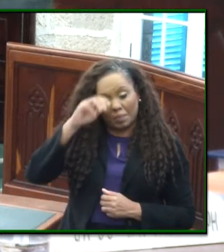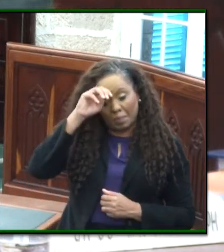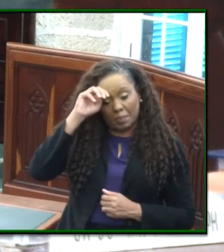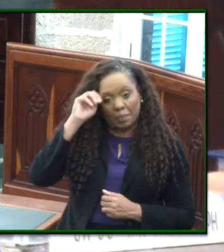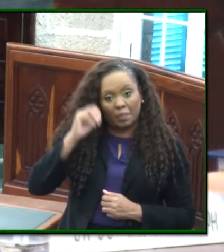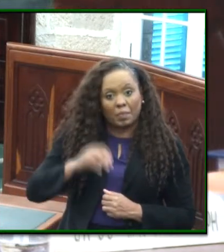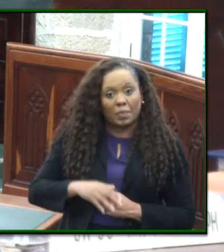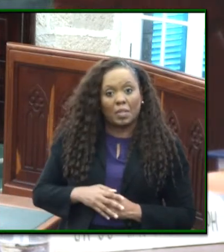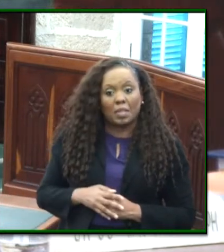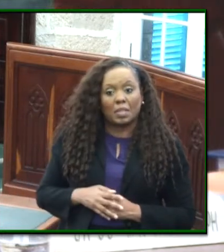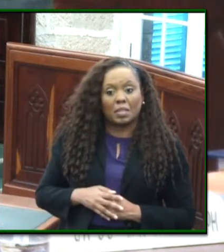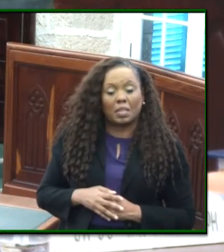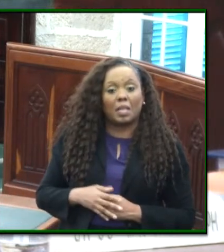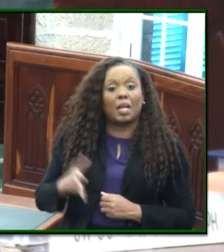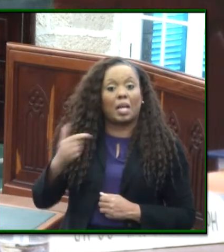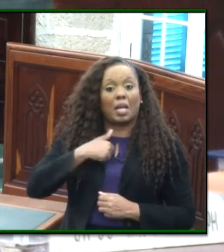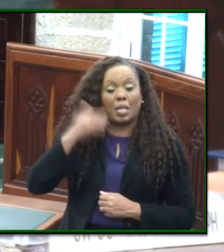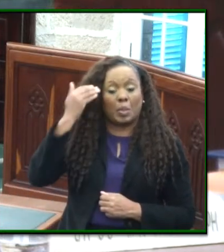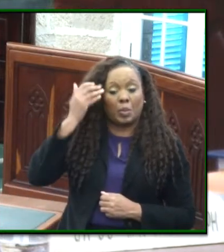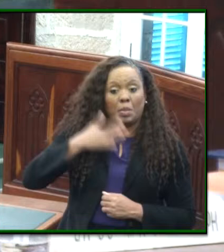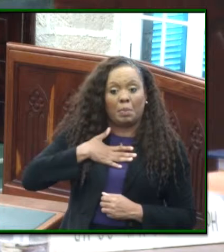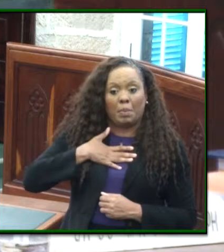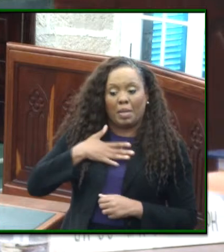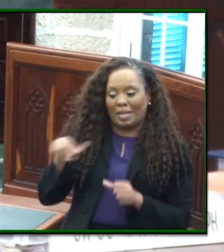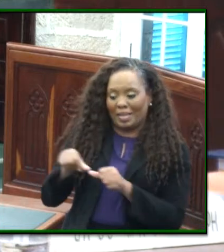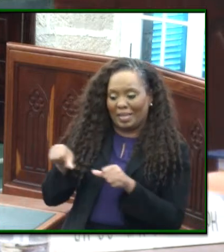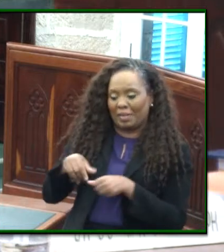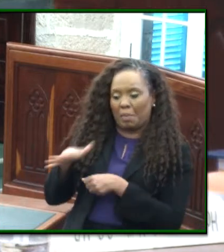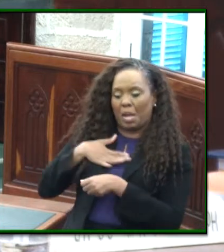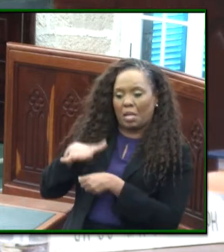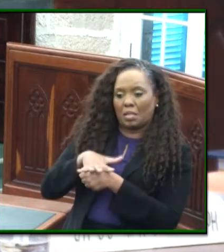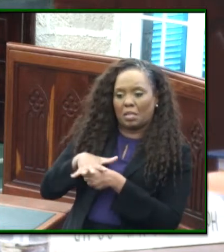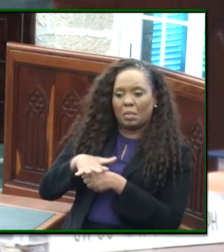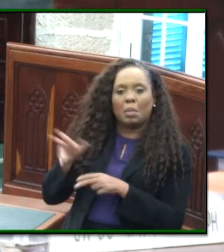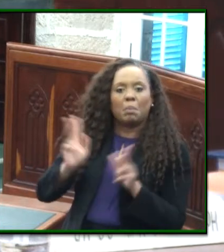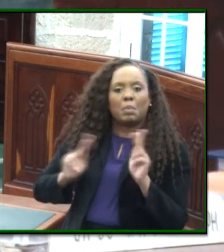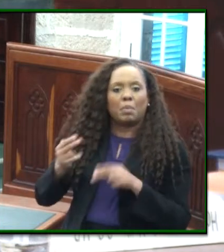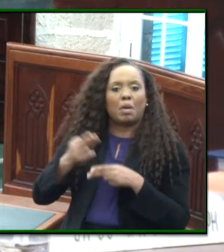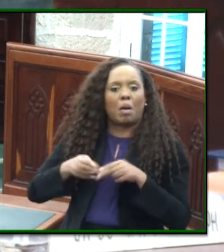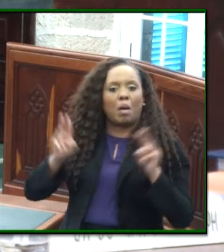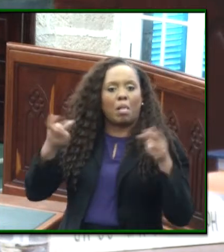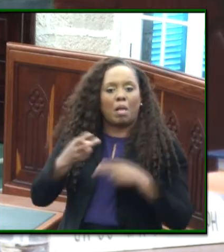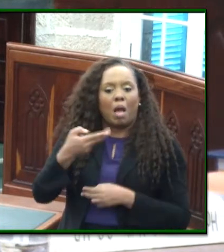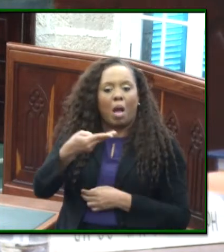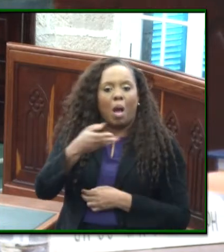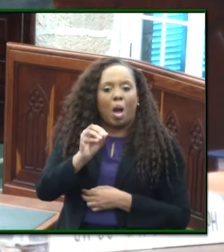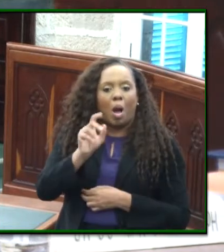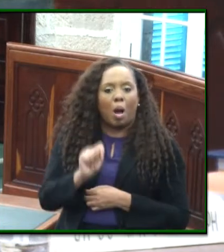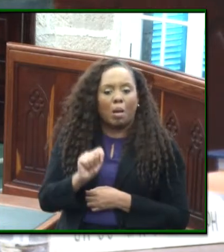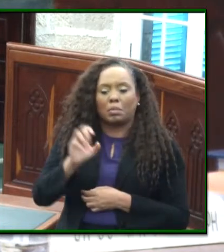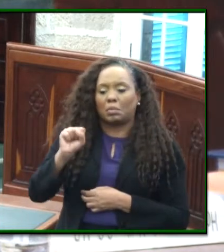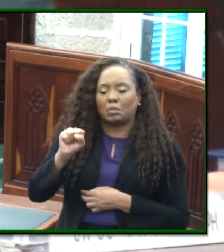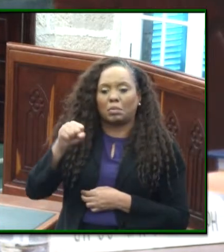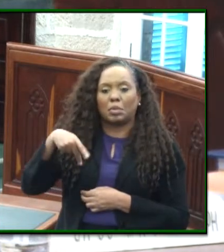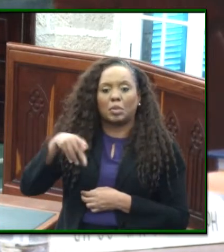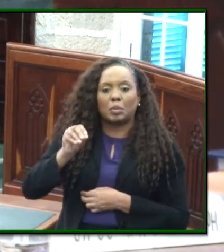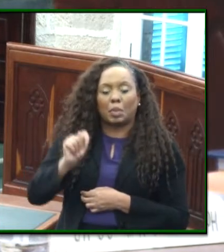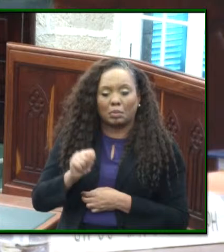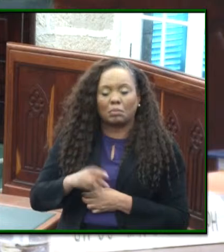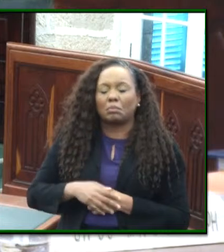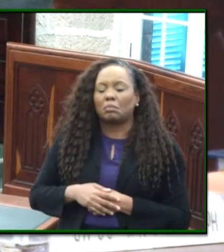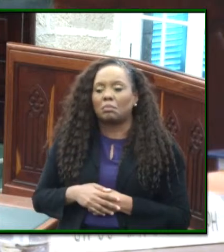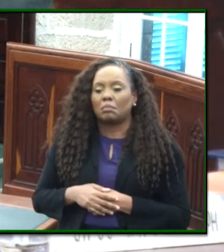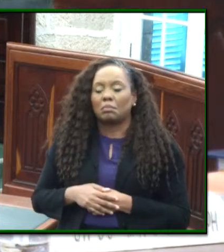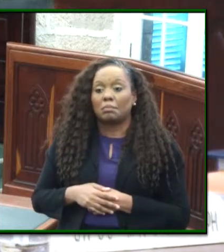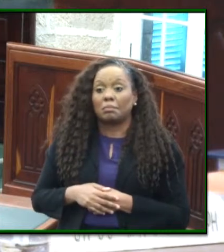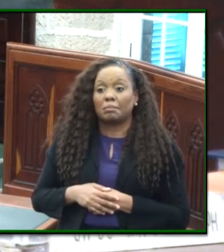deemed a hot spot. Now, I heard the commissioner yesterday speak to this issue of